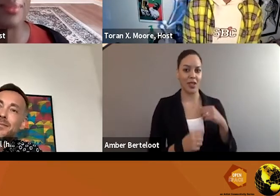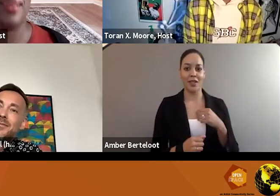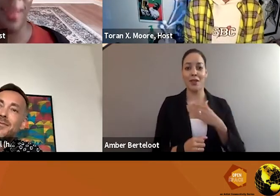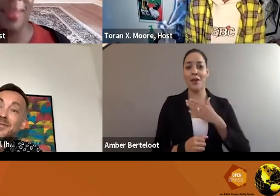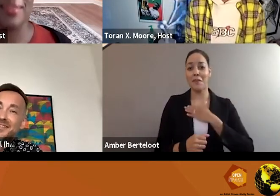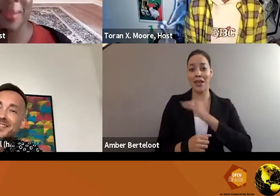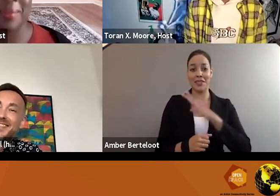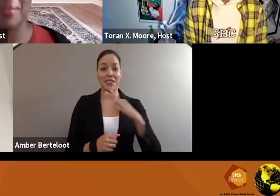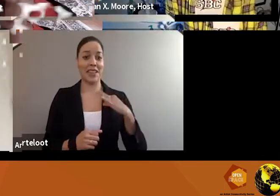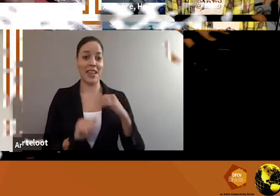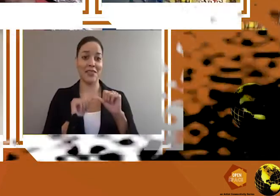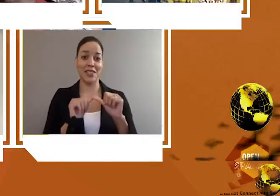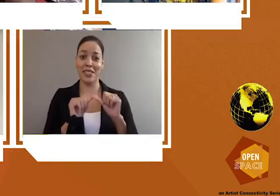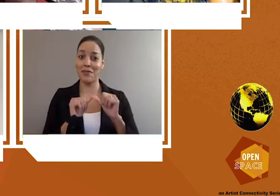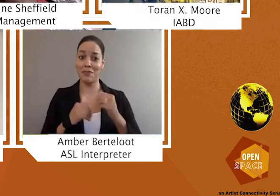toes.